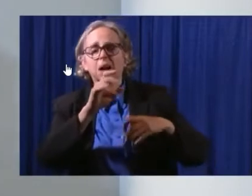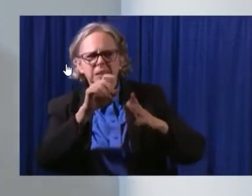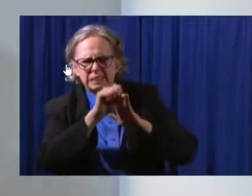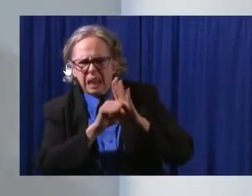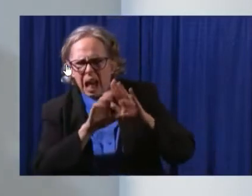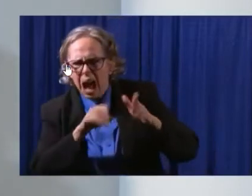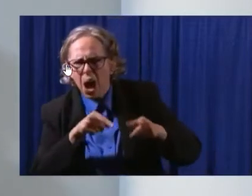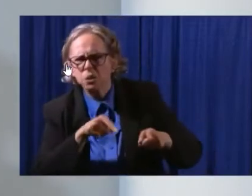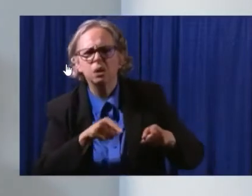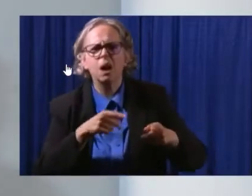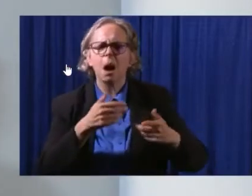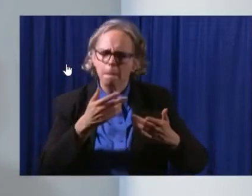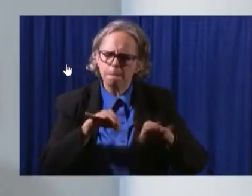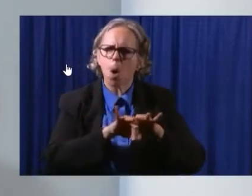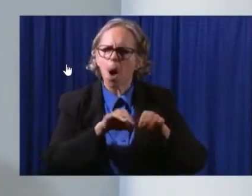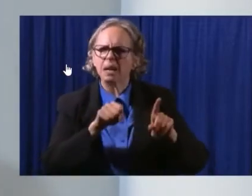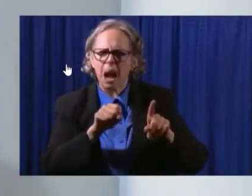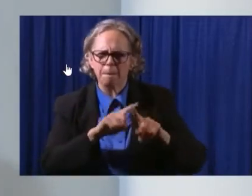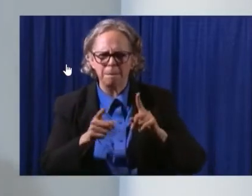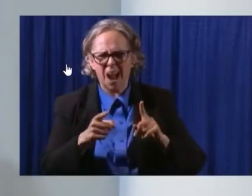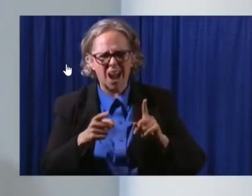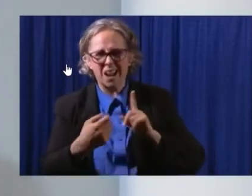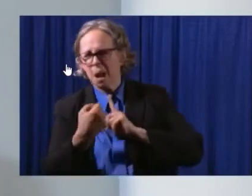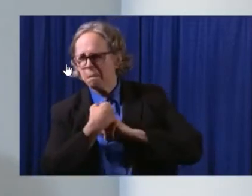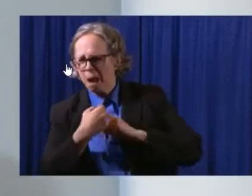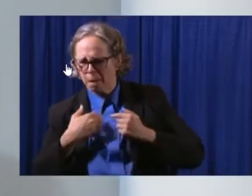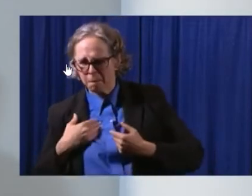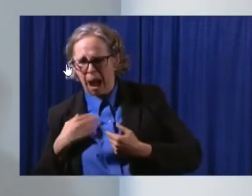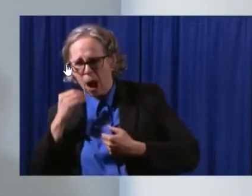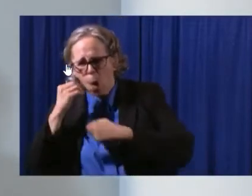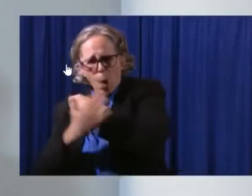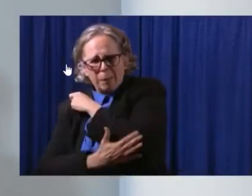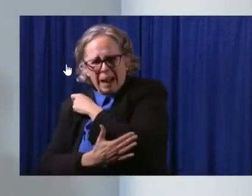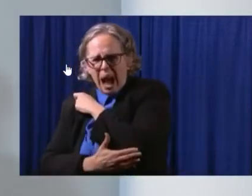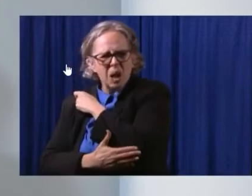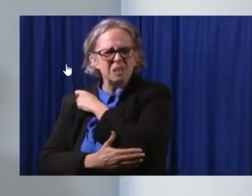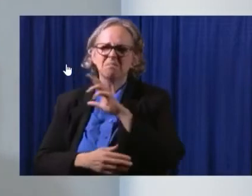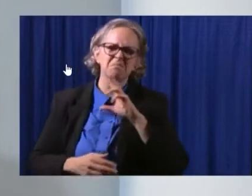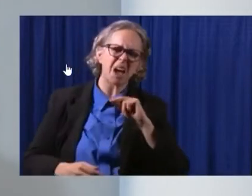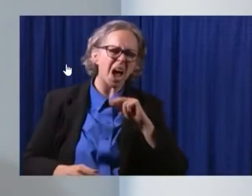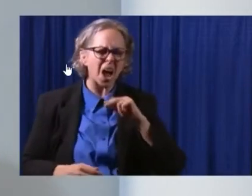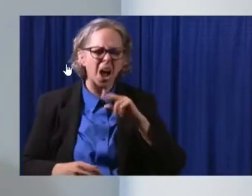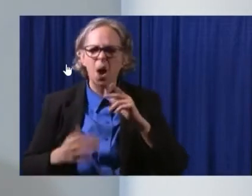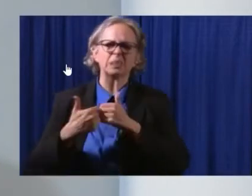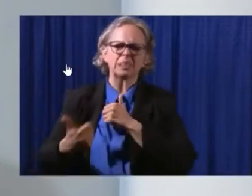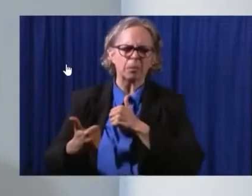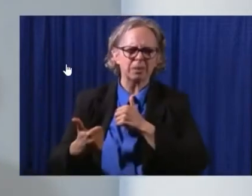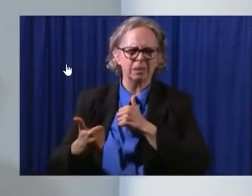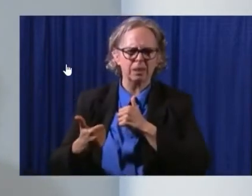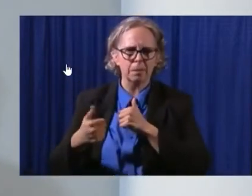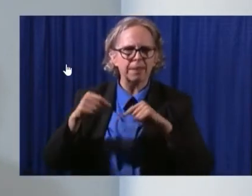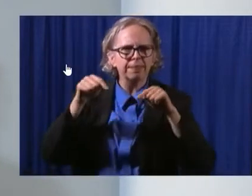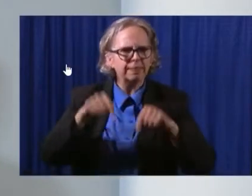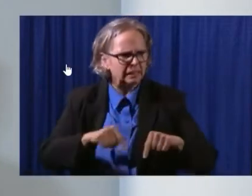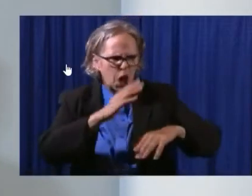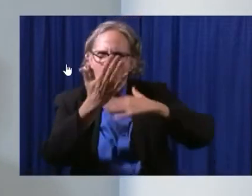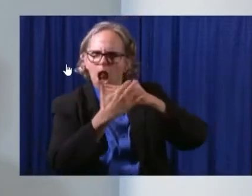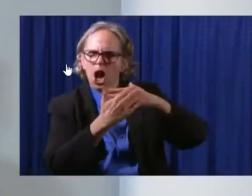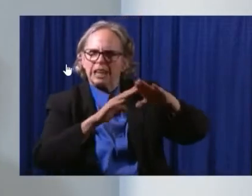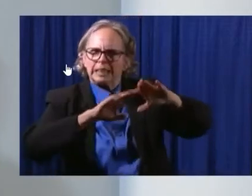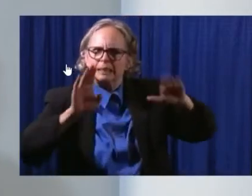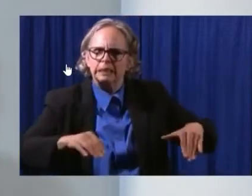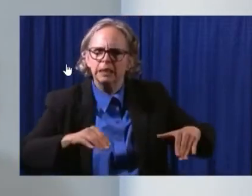to home, a little more impactful in your life, but it still, for many people, can seem distant. But this data, this system at the county level,